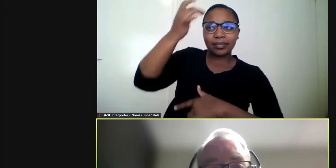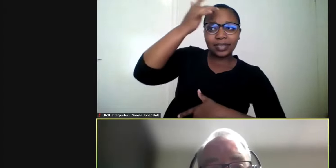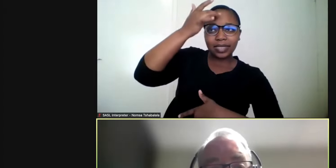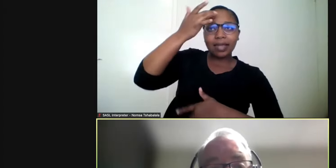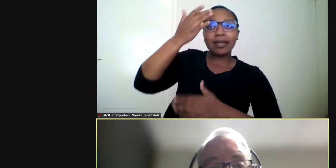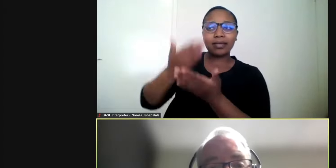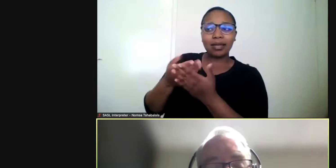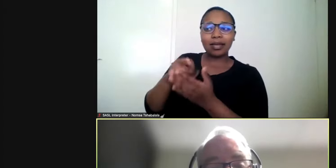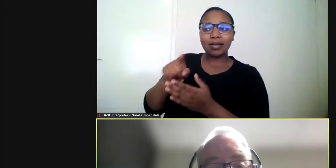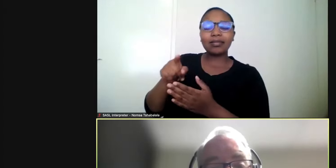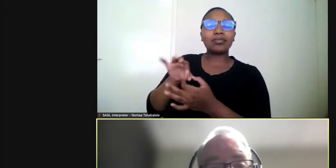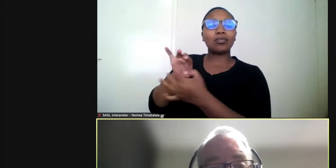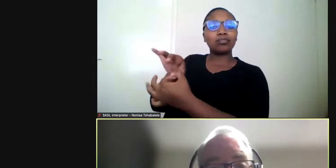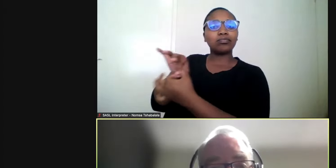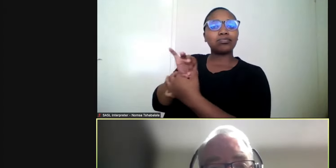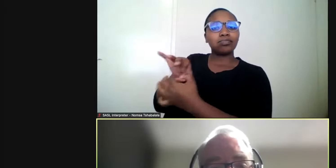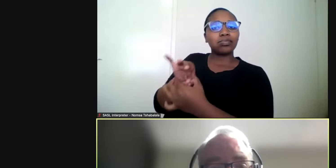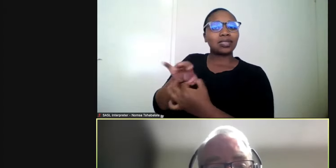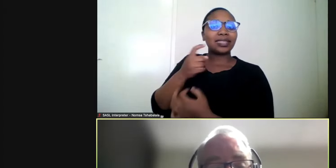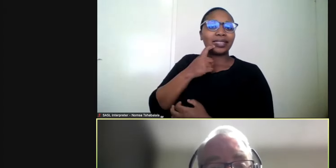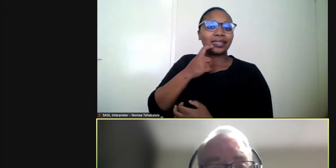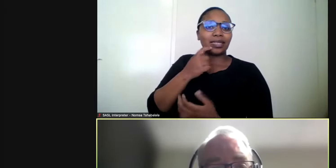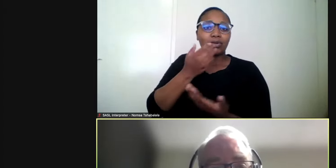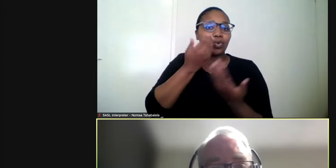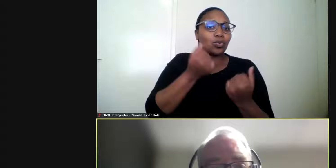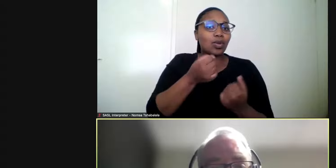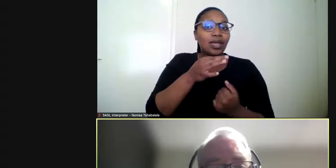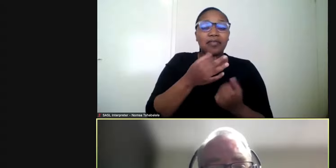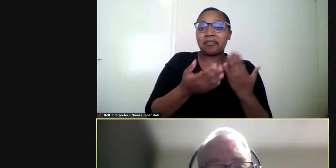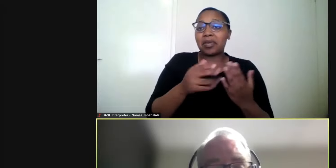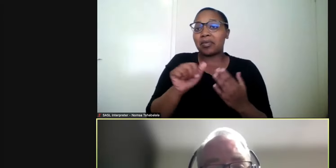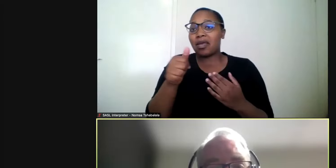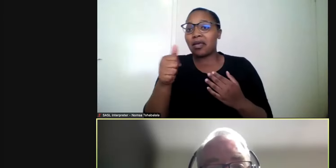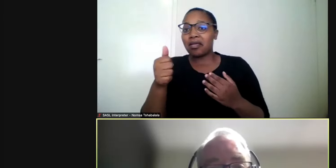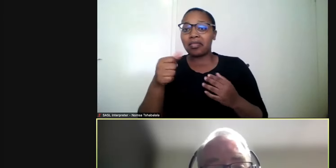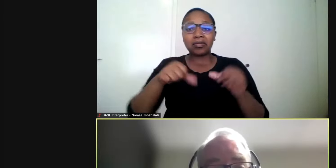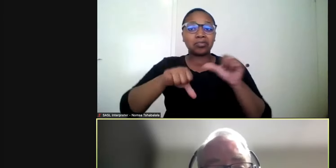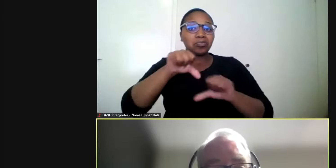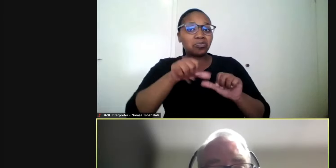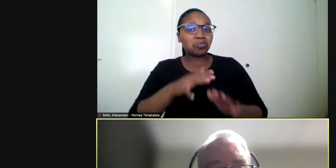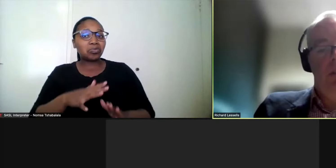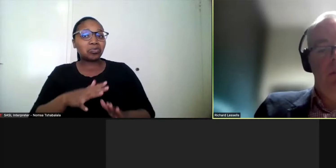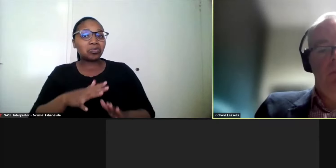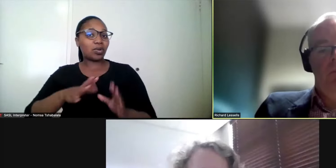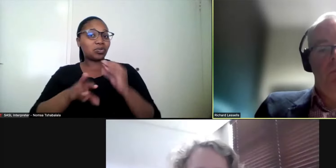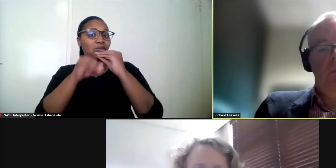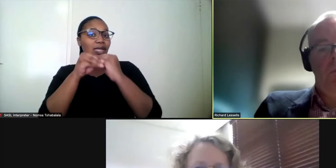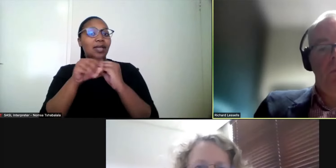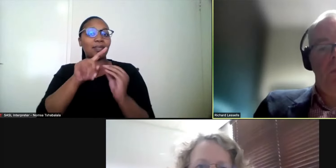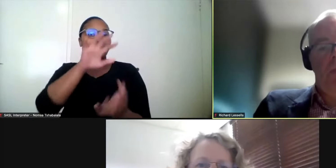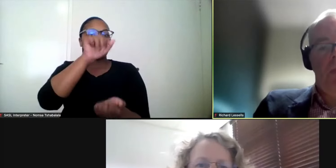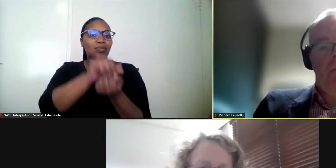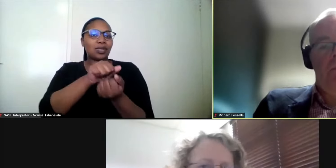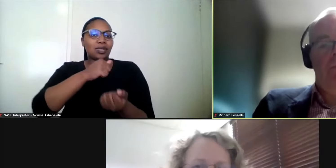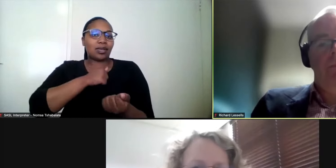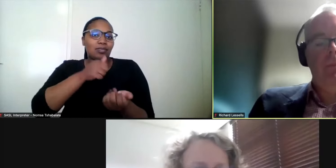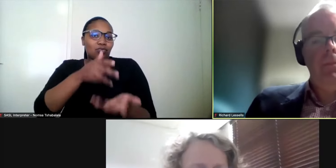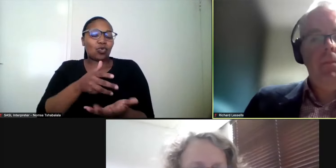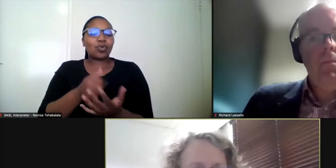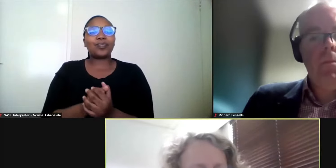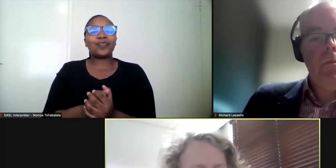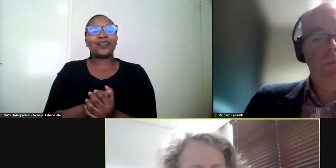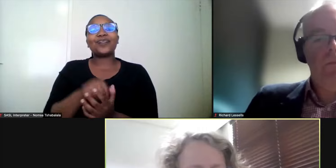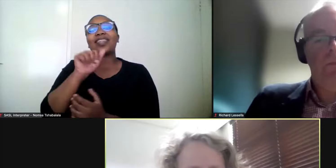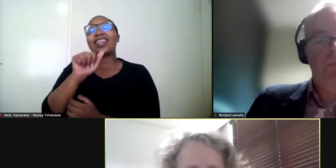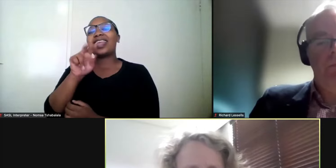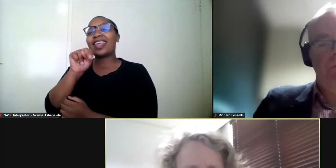labs. So I don't know if Anne wants to say anything more to that, but that would be my summary. Yes, thanks,